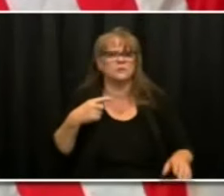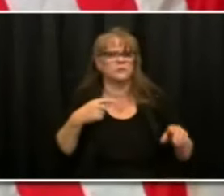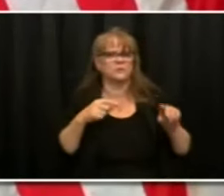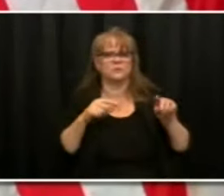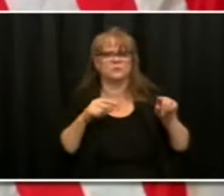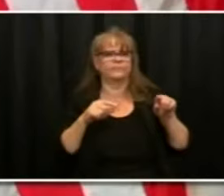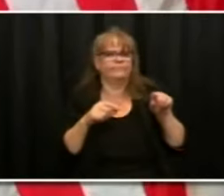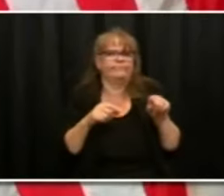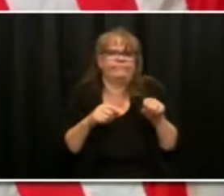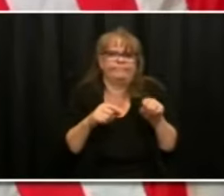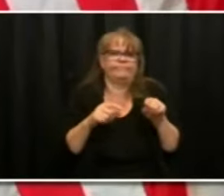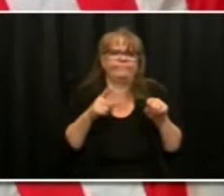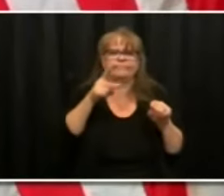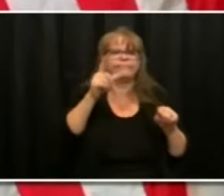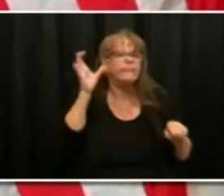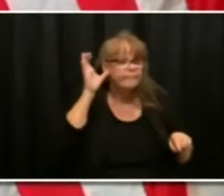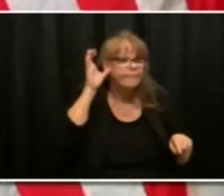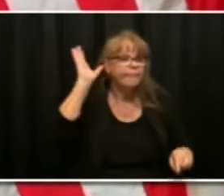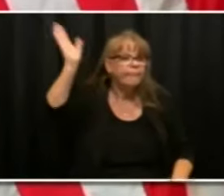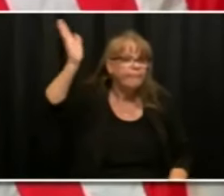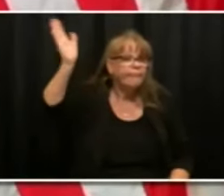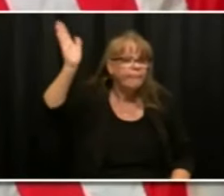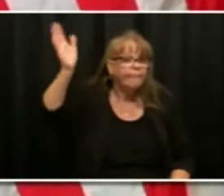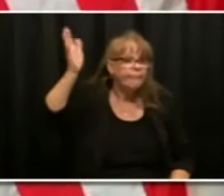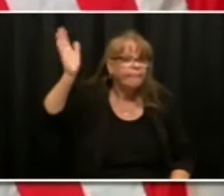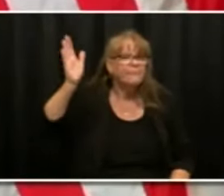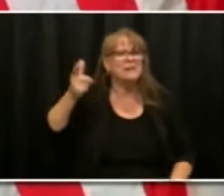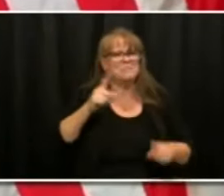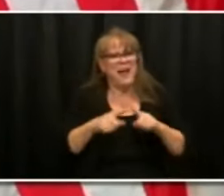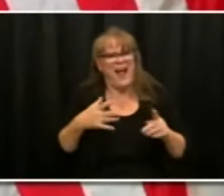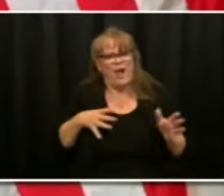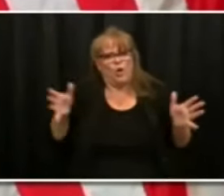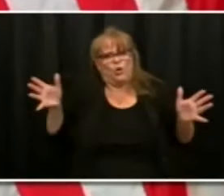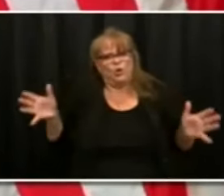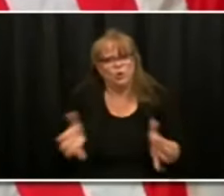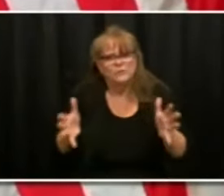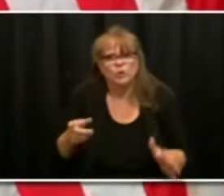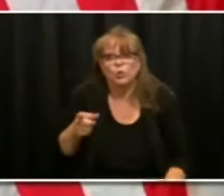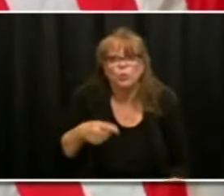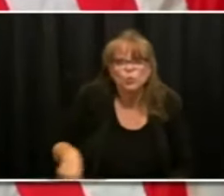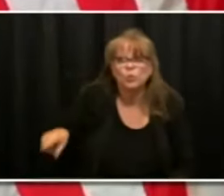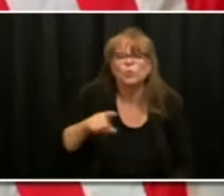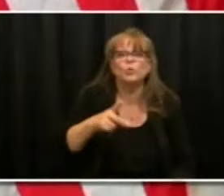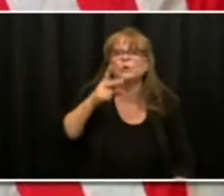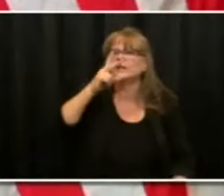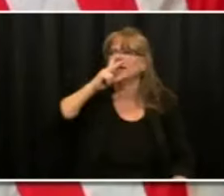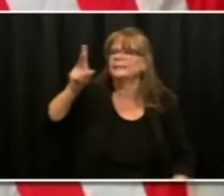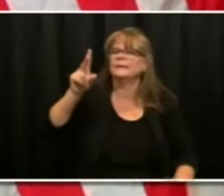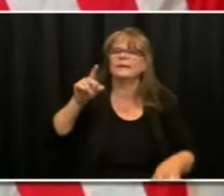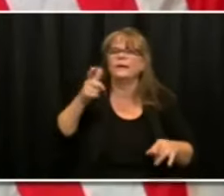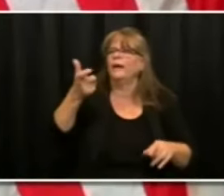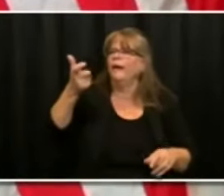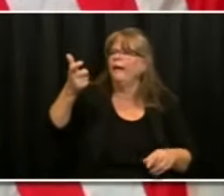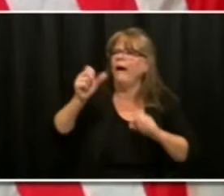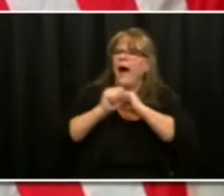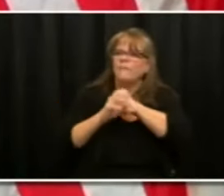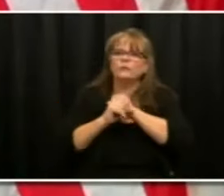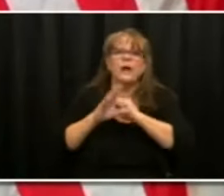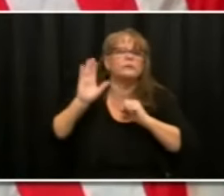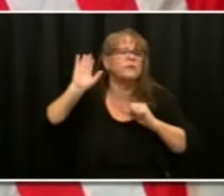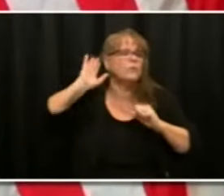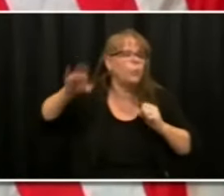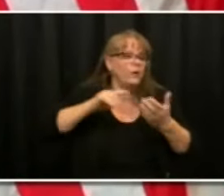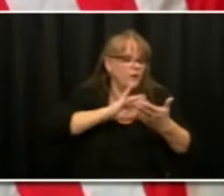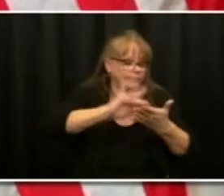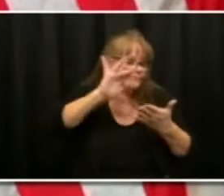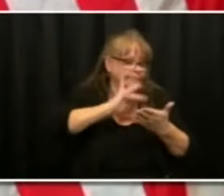they'll lead them to make the right choices. But others just see ads or flashes on social media, and that's who we